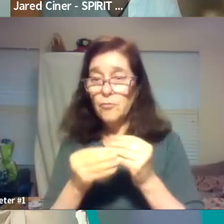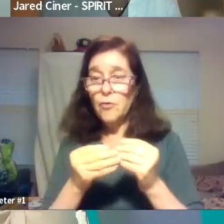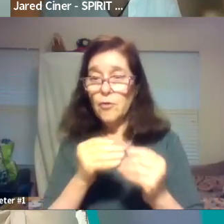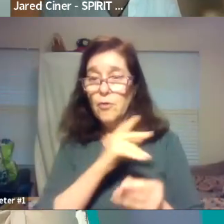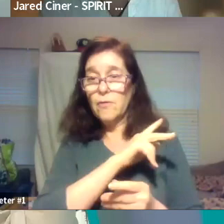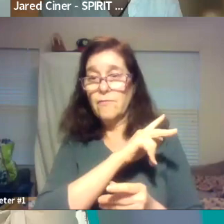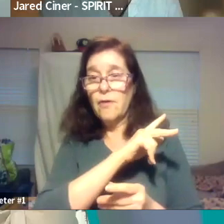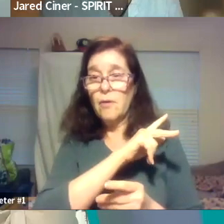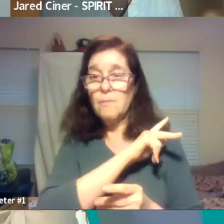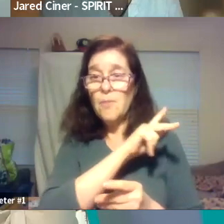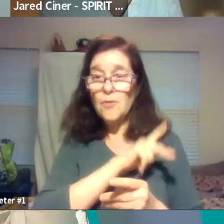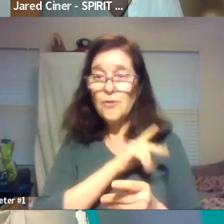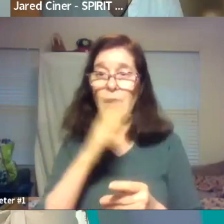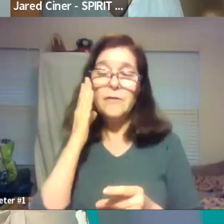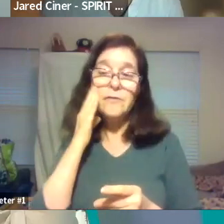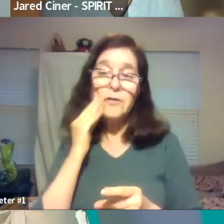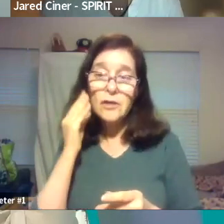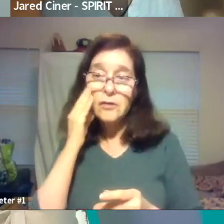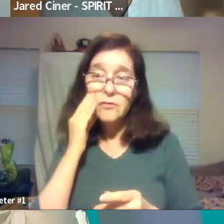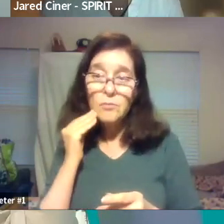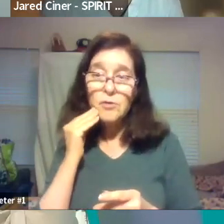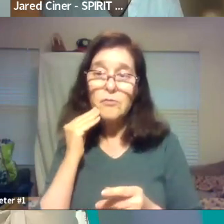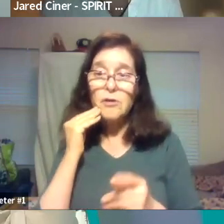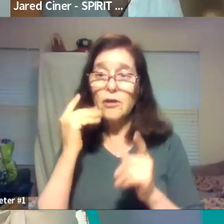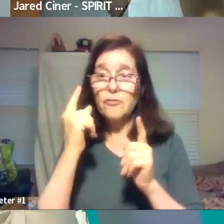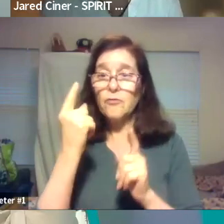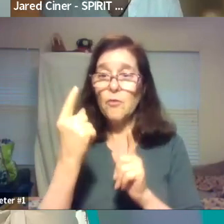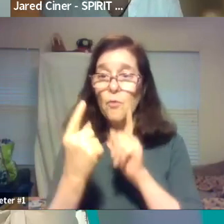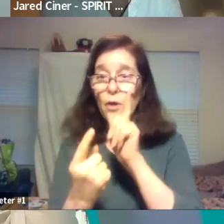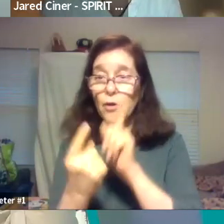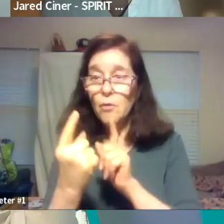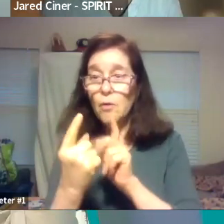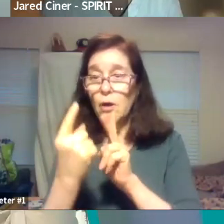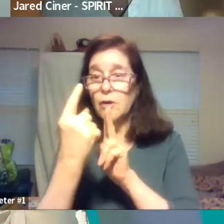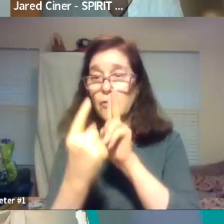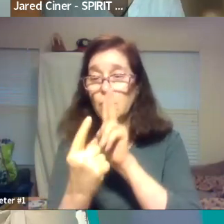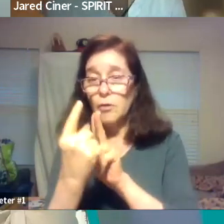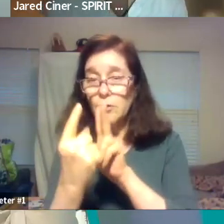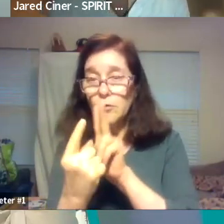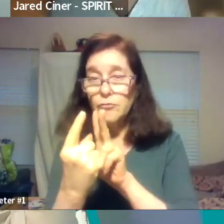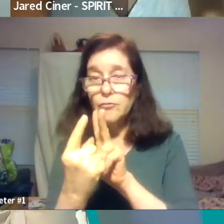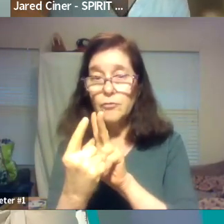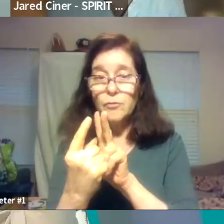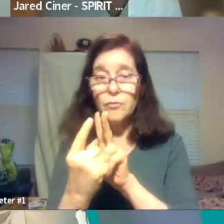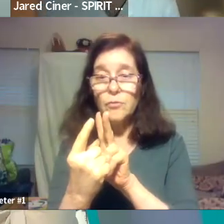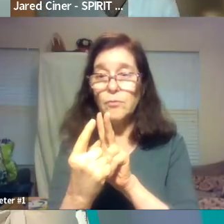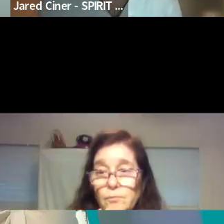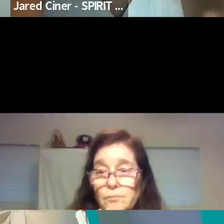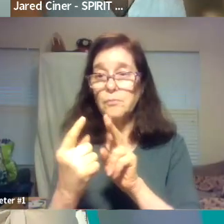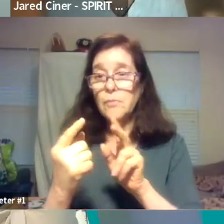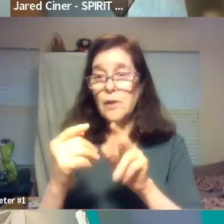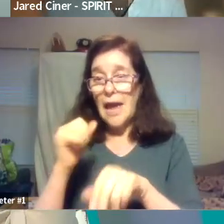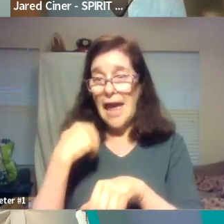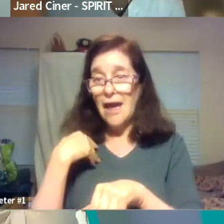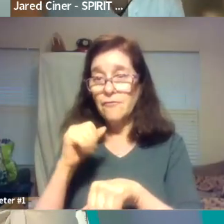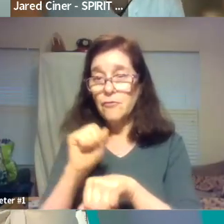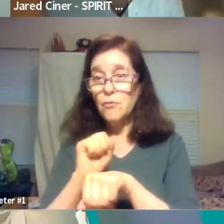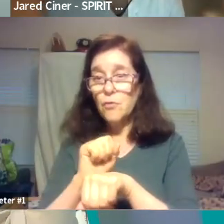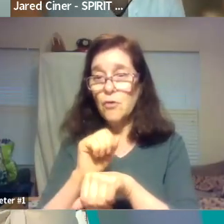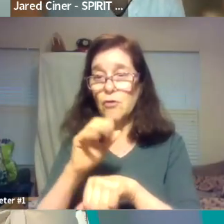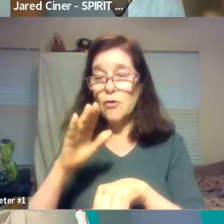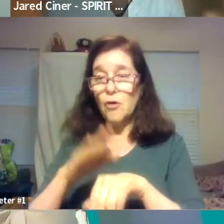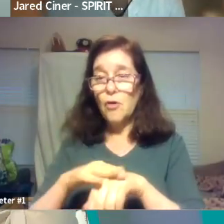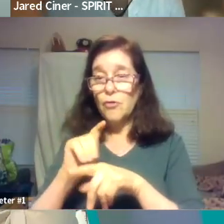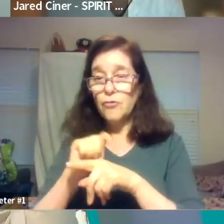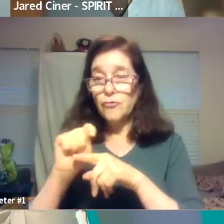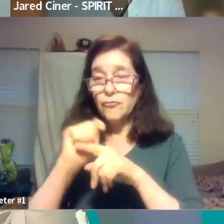with a trainer, or partner training is one-on-two, where we can pair you with another person and have you work with a trainer. So a nice option for those